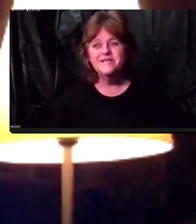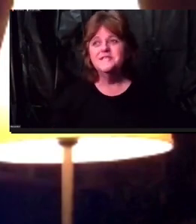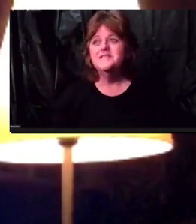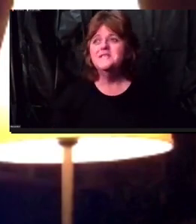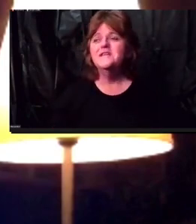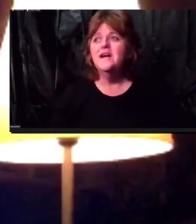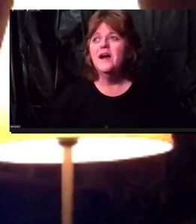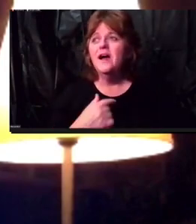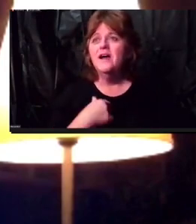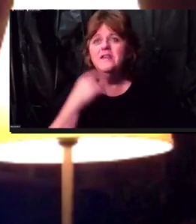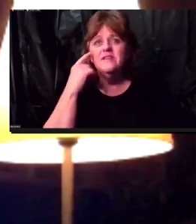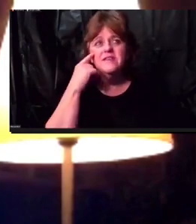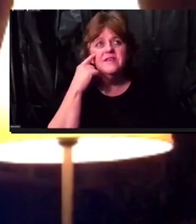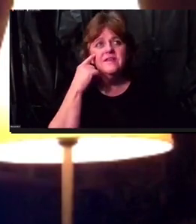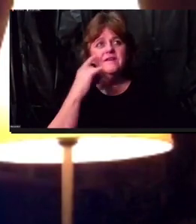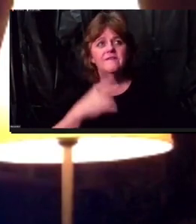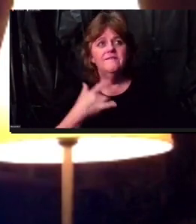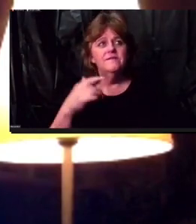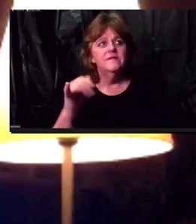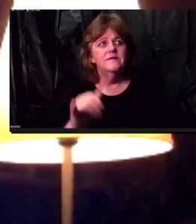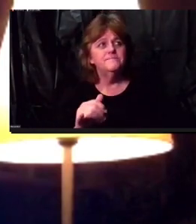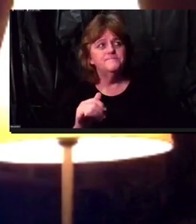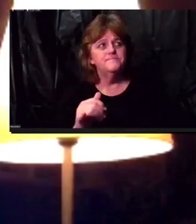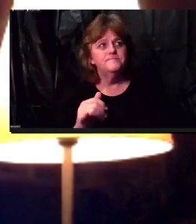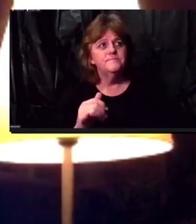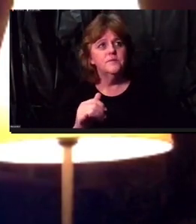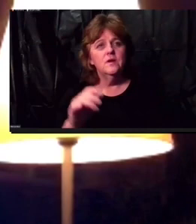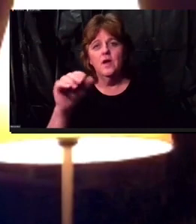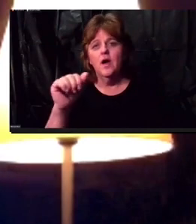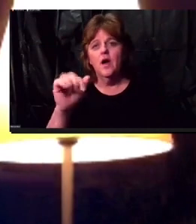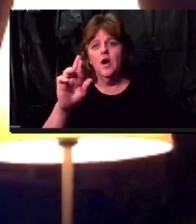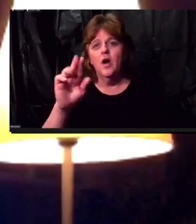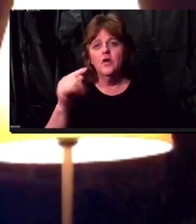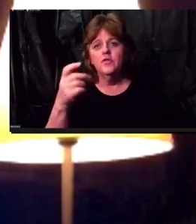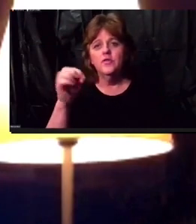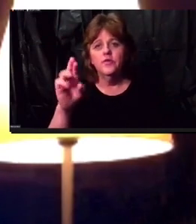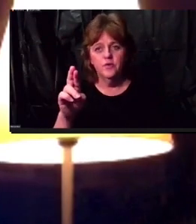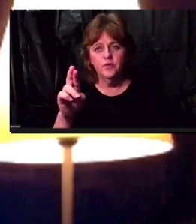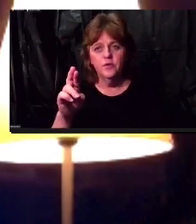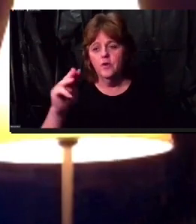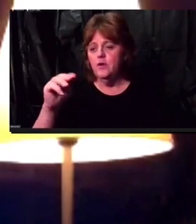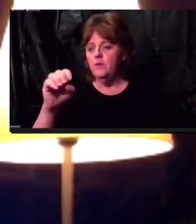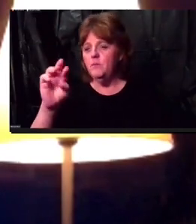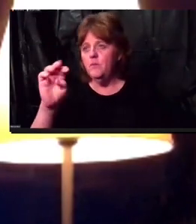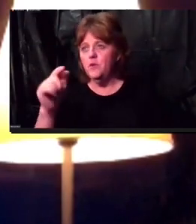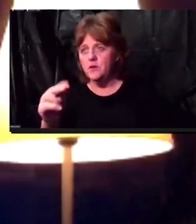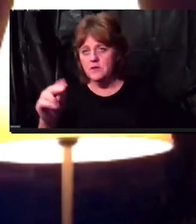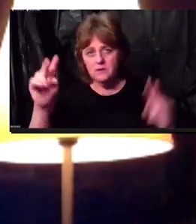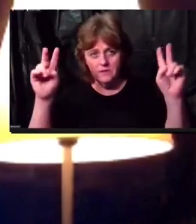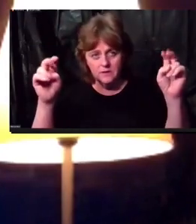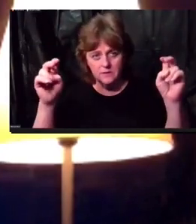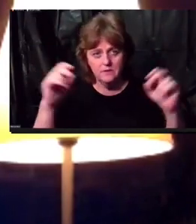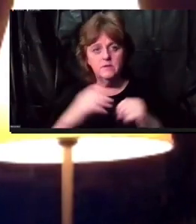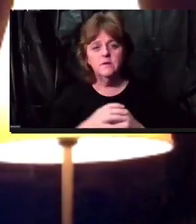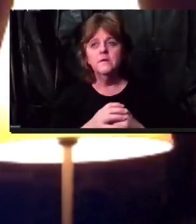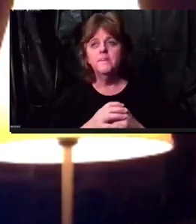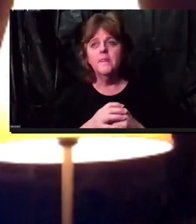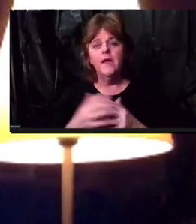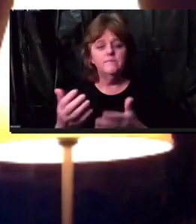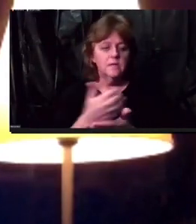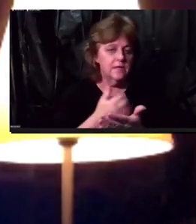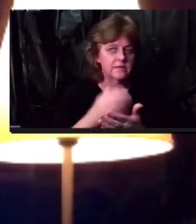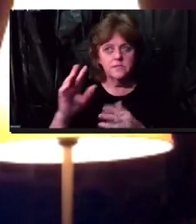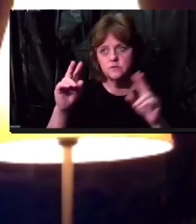I do believe that Arthur Morgan said it best when he said, I've been making a collection of